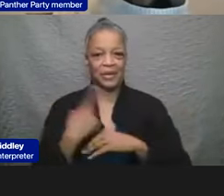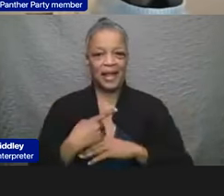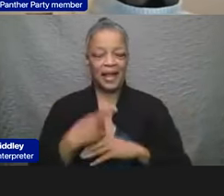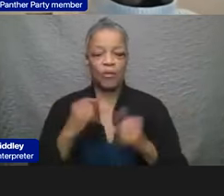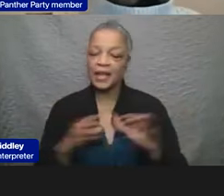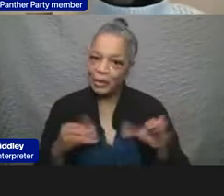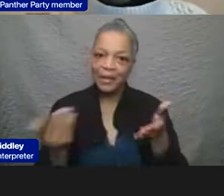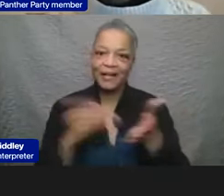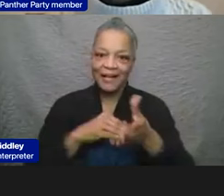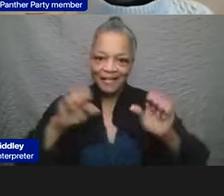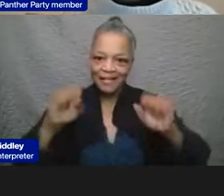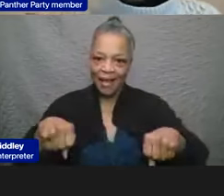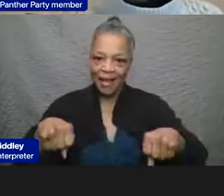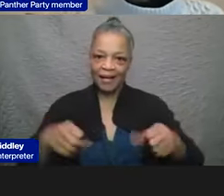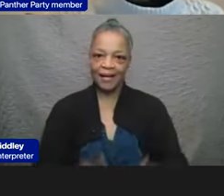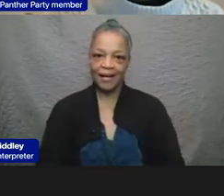it.